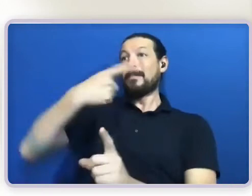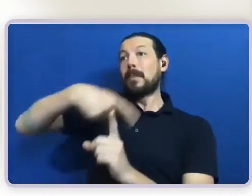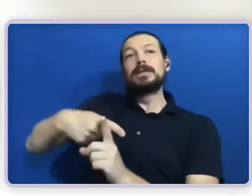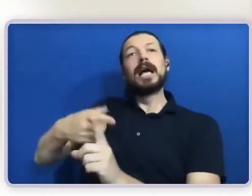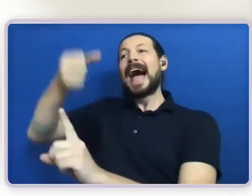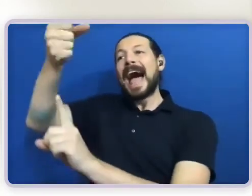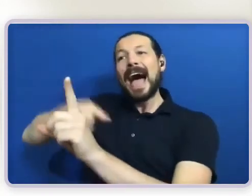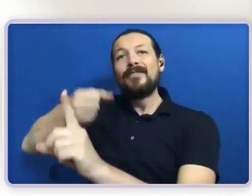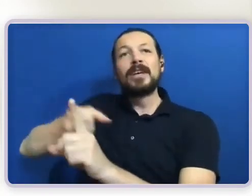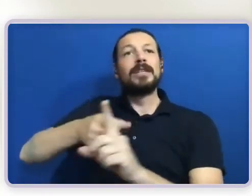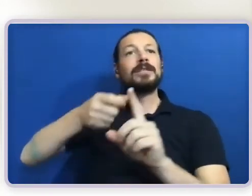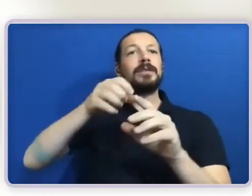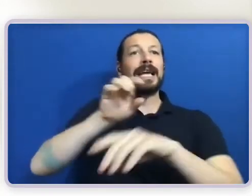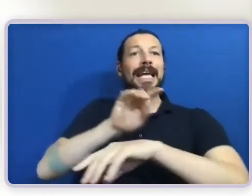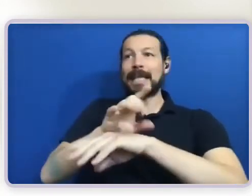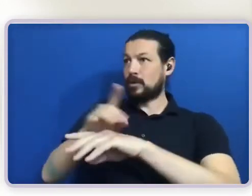we definitely work together.